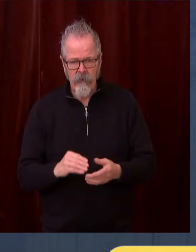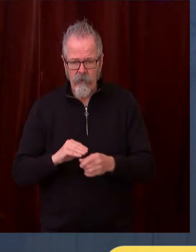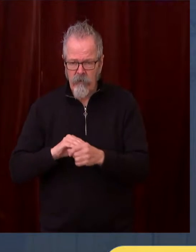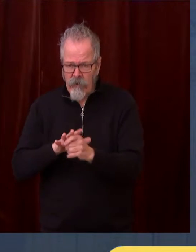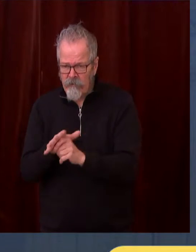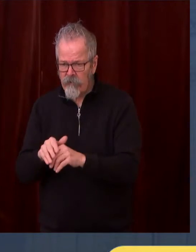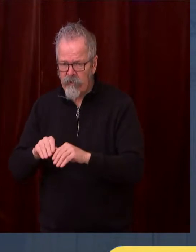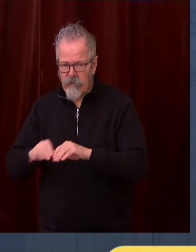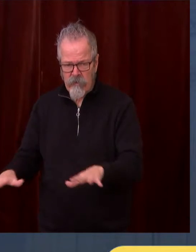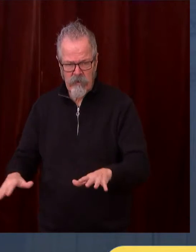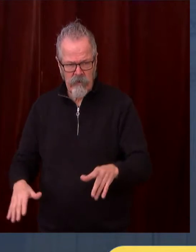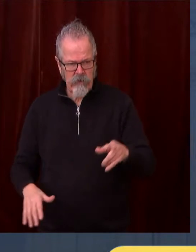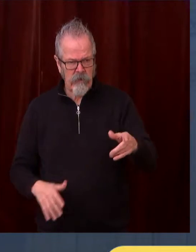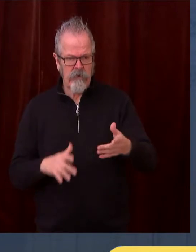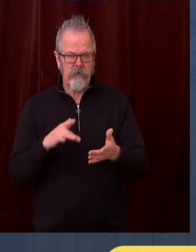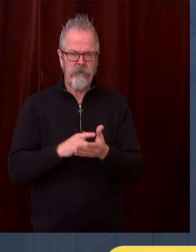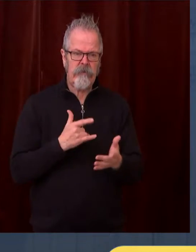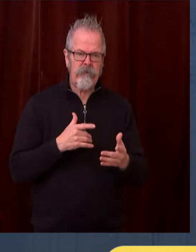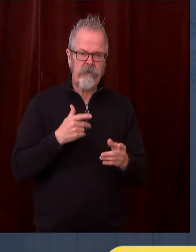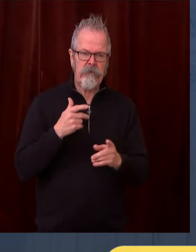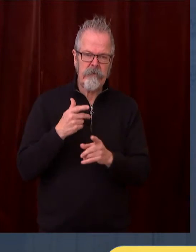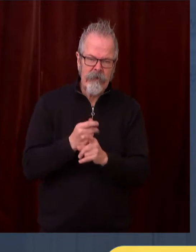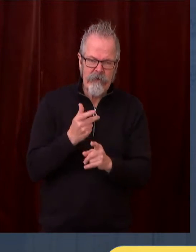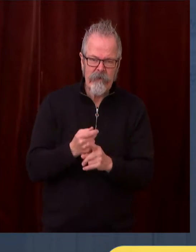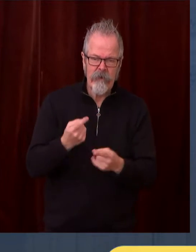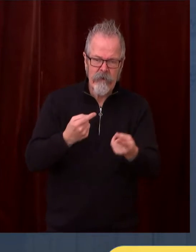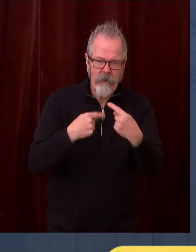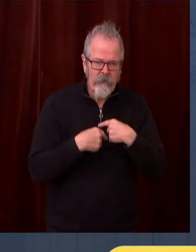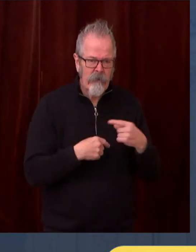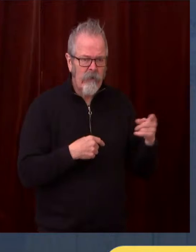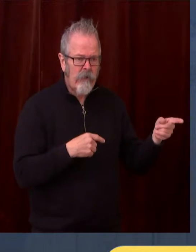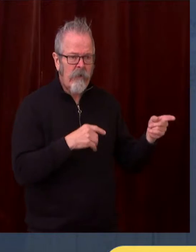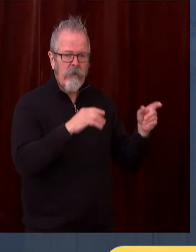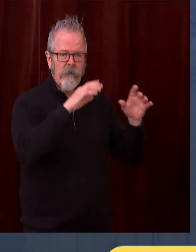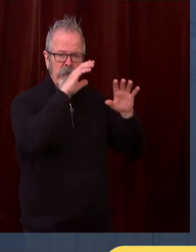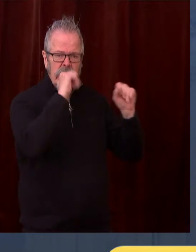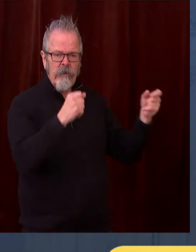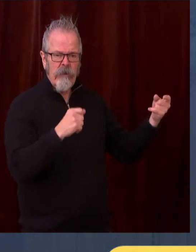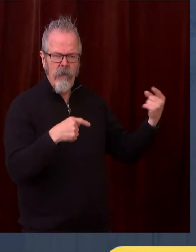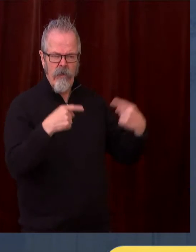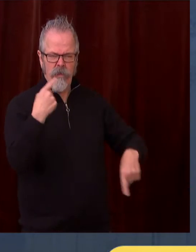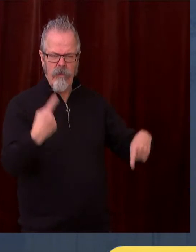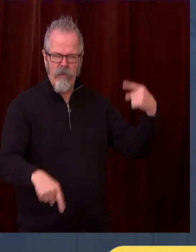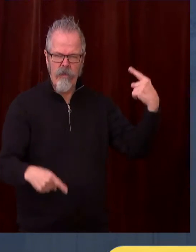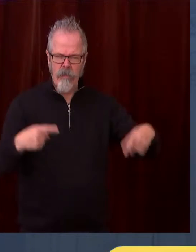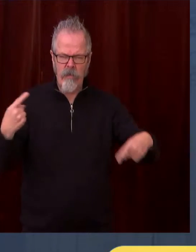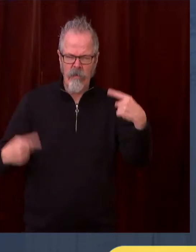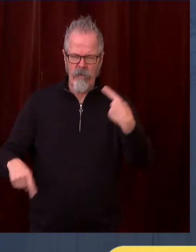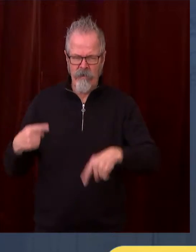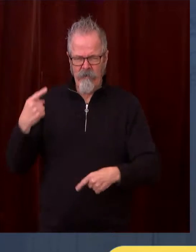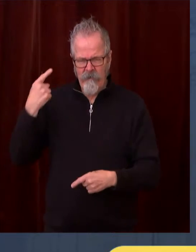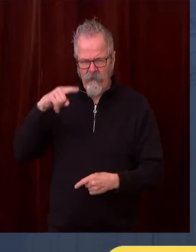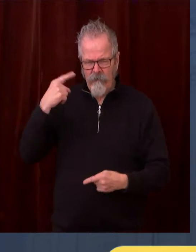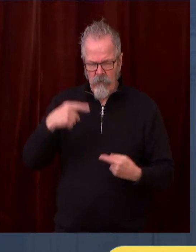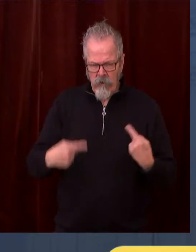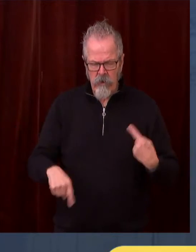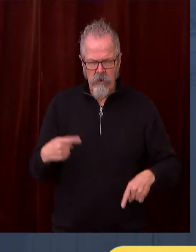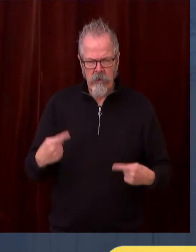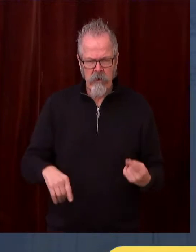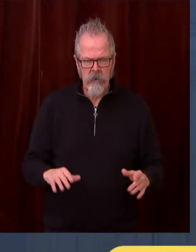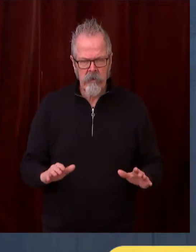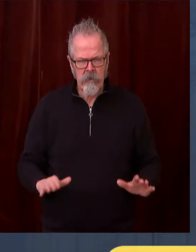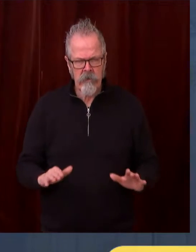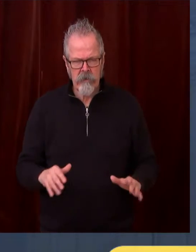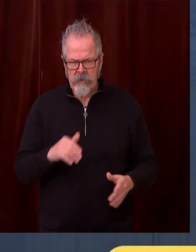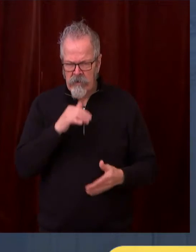rope together rather than having unnecessary fights that don't help anybody from any side of the compass. So